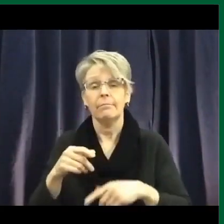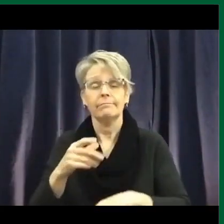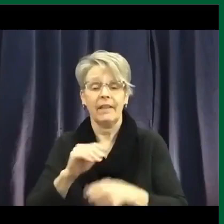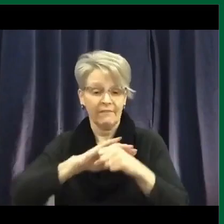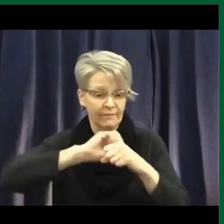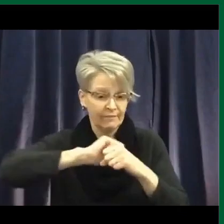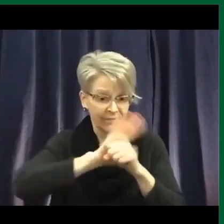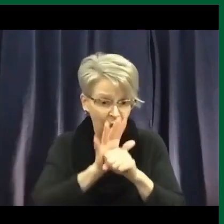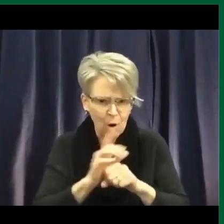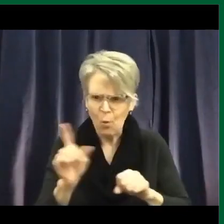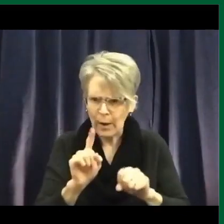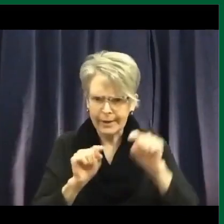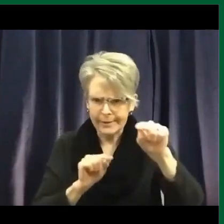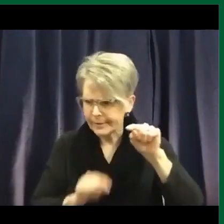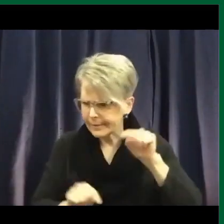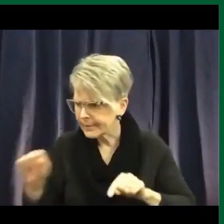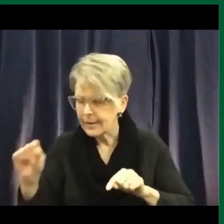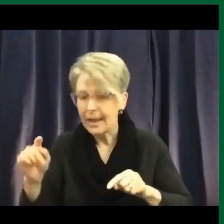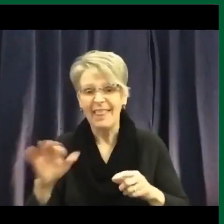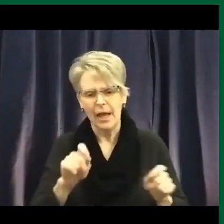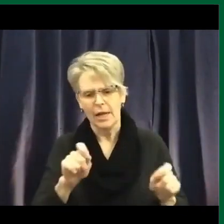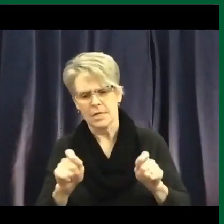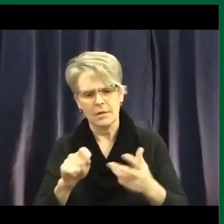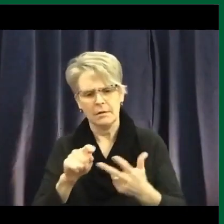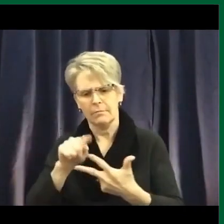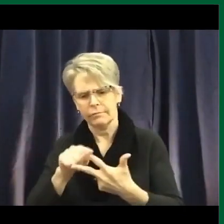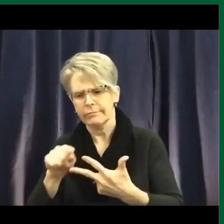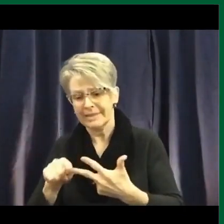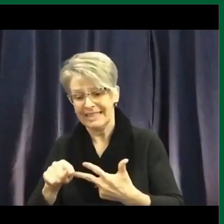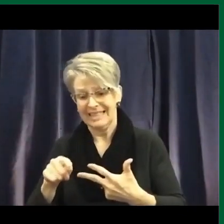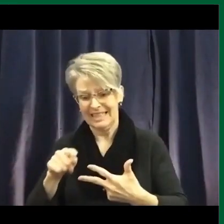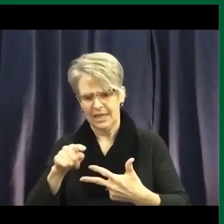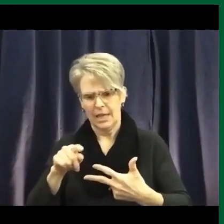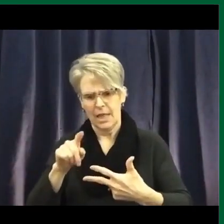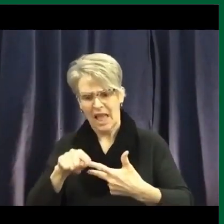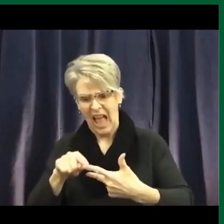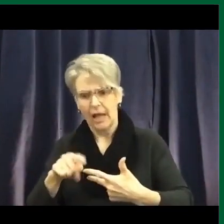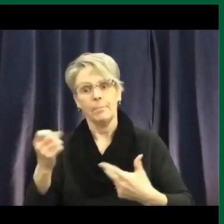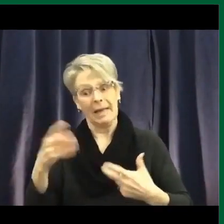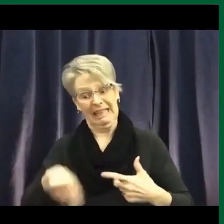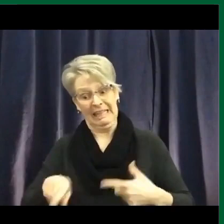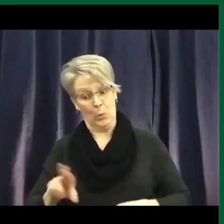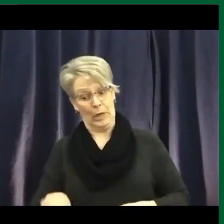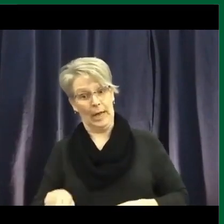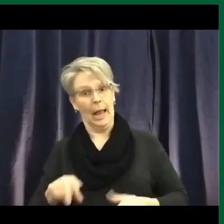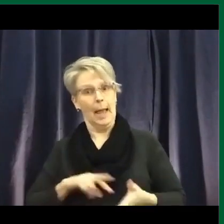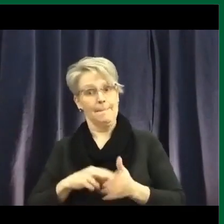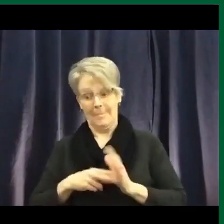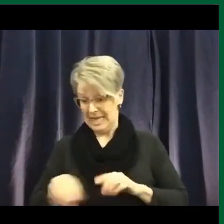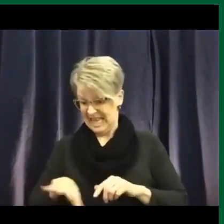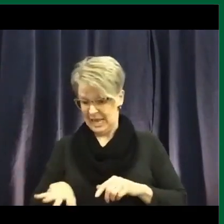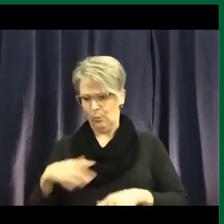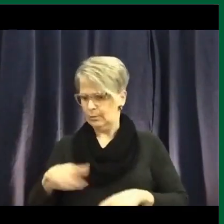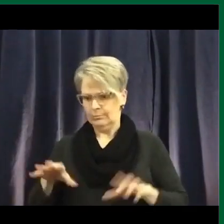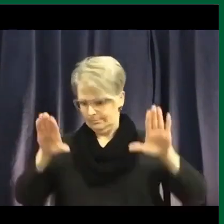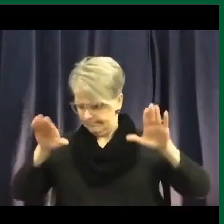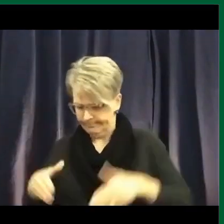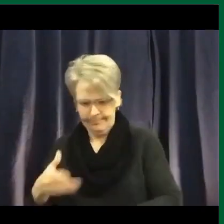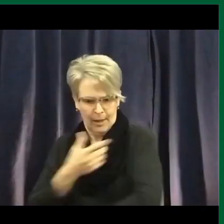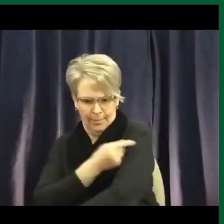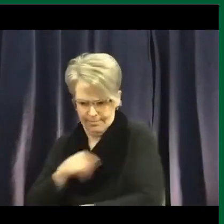the location of many of the variants being right here in Regina, we have the ability now with those vaccines to target them, like we have in the earlier